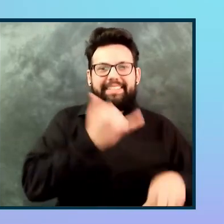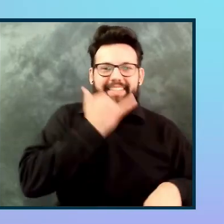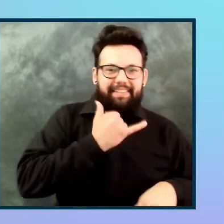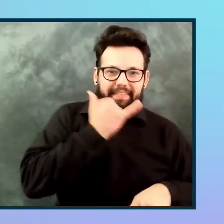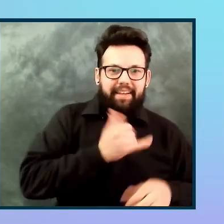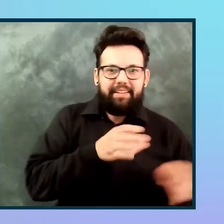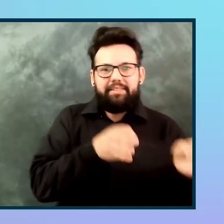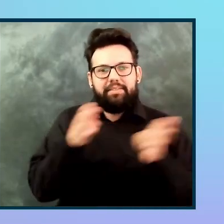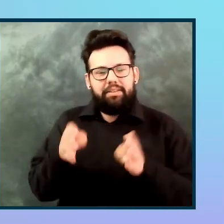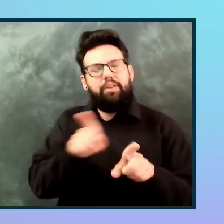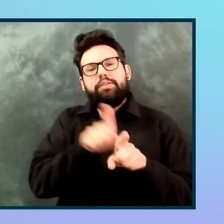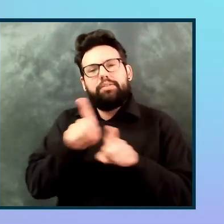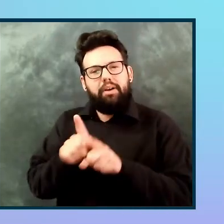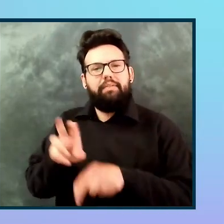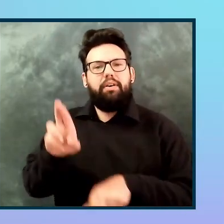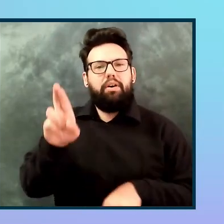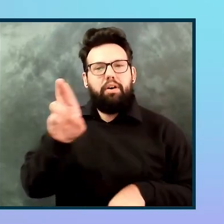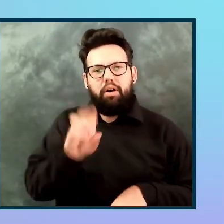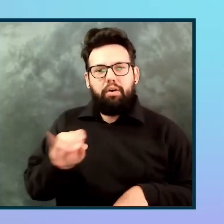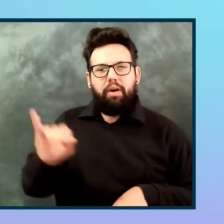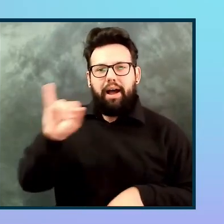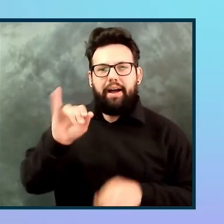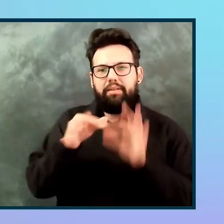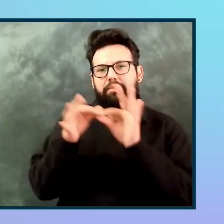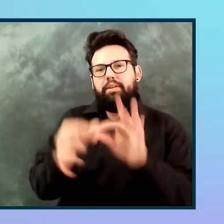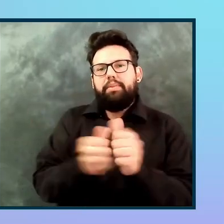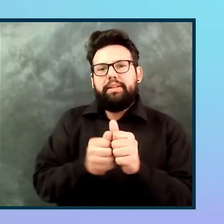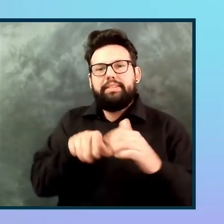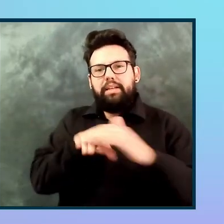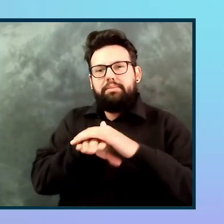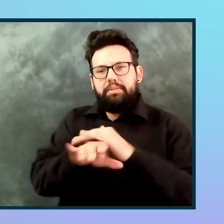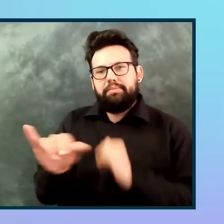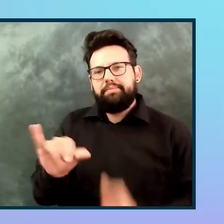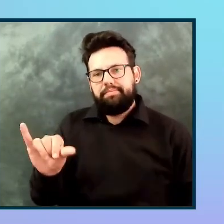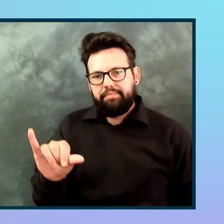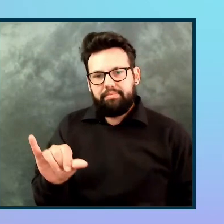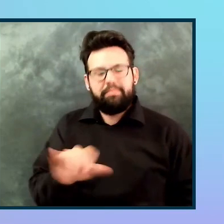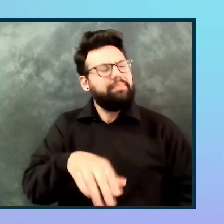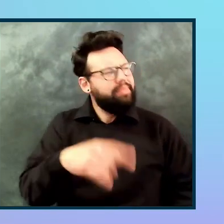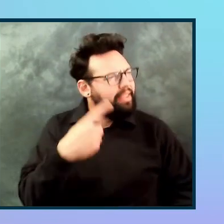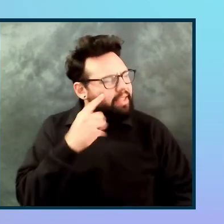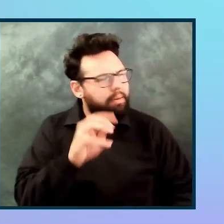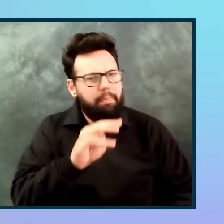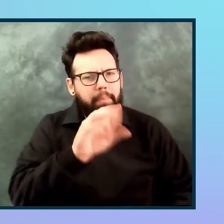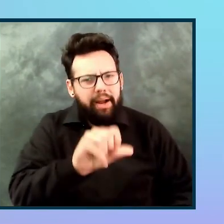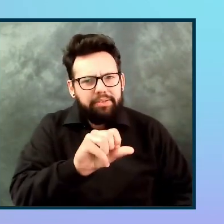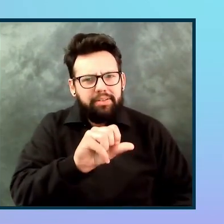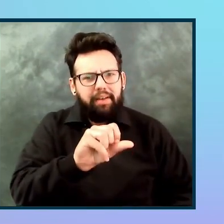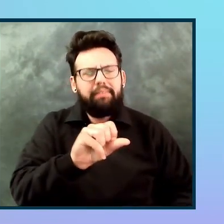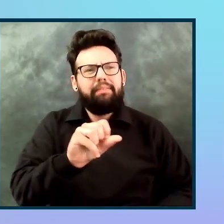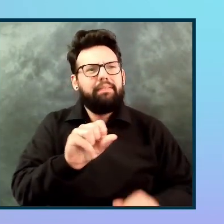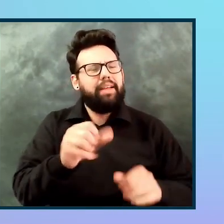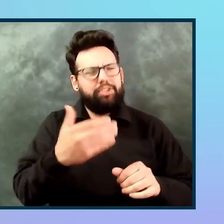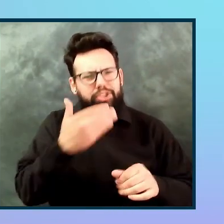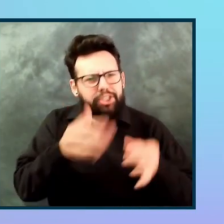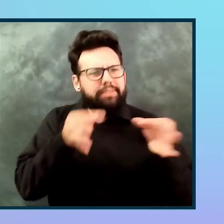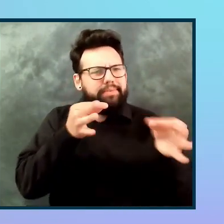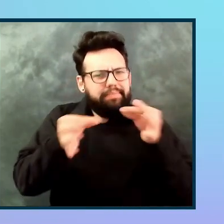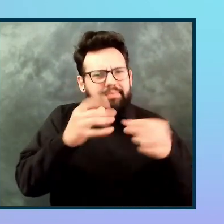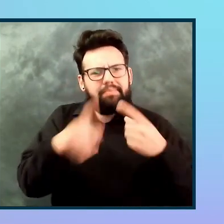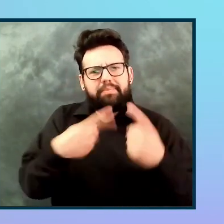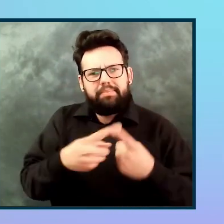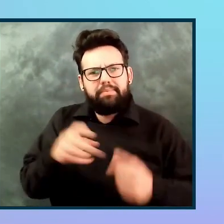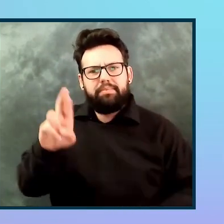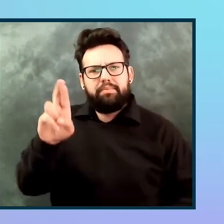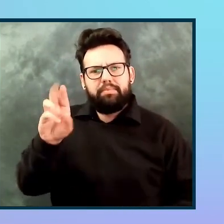some ROI things on accessibility. So, Correct. yeah. Yep. I think Microsoft has a really good one in the ROI also. Yes. They do.